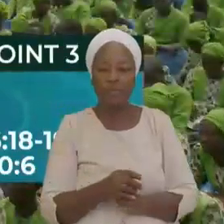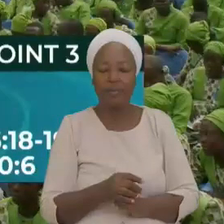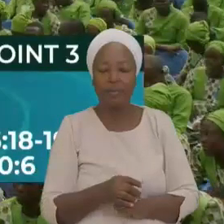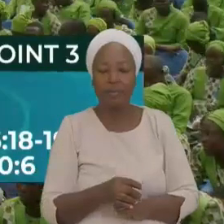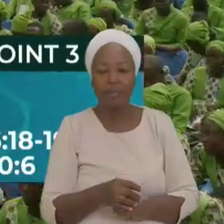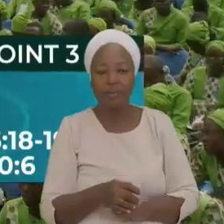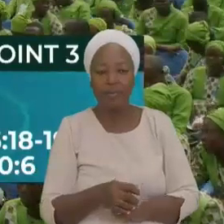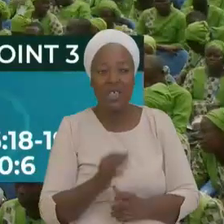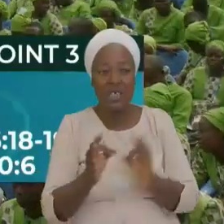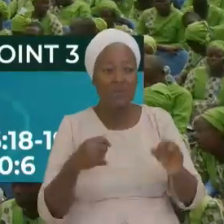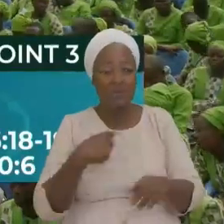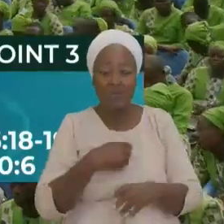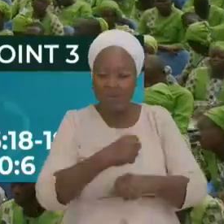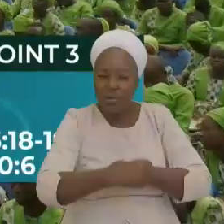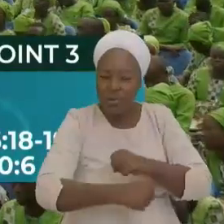If we suffer,